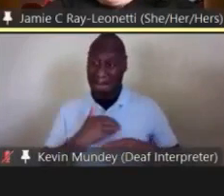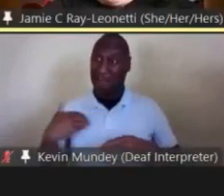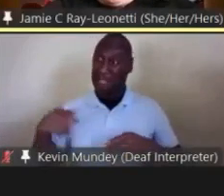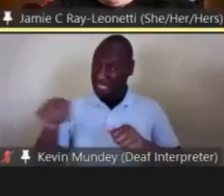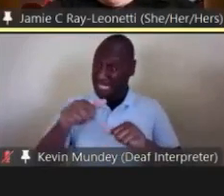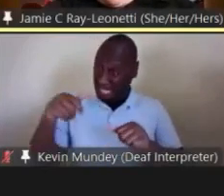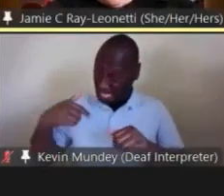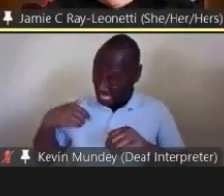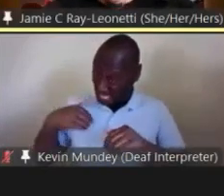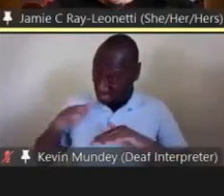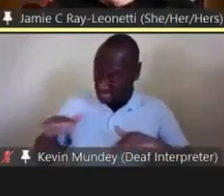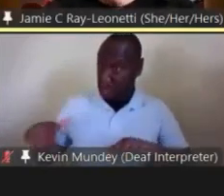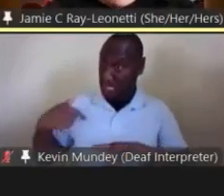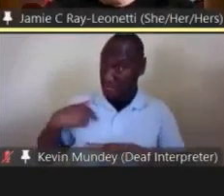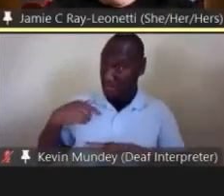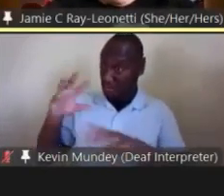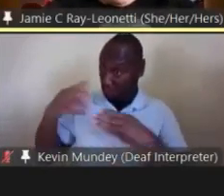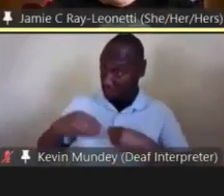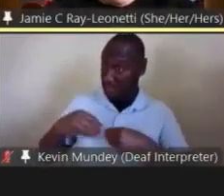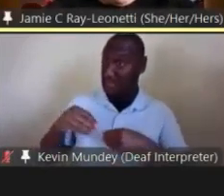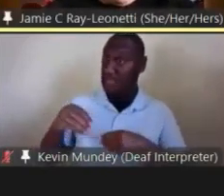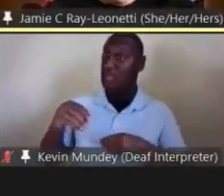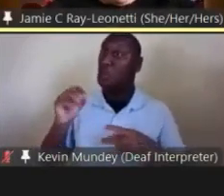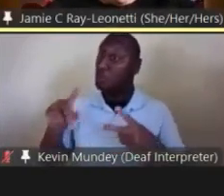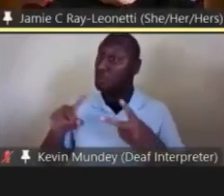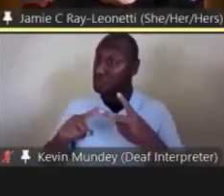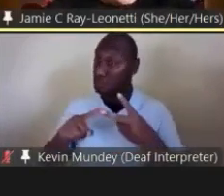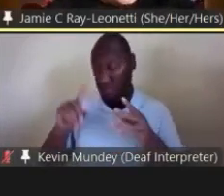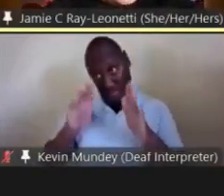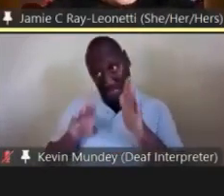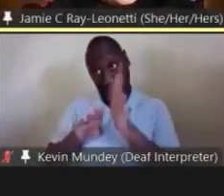or autism and self-advocates.